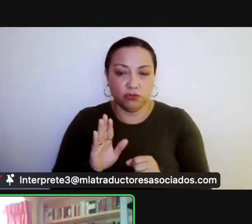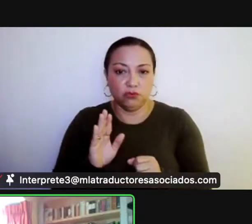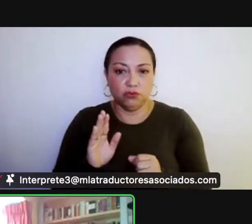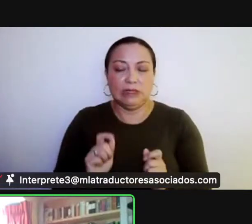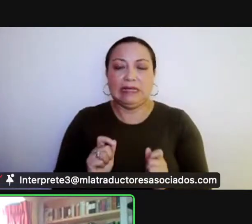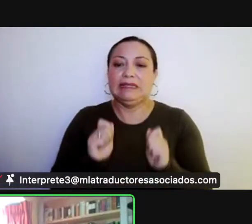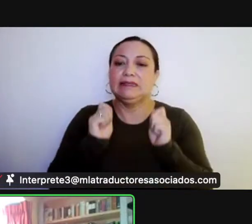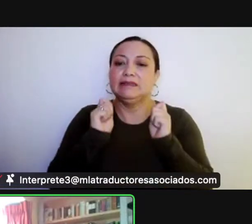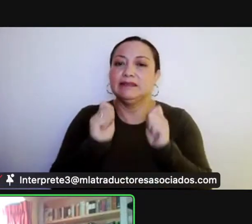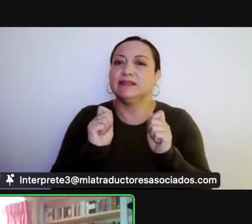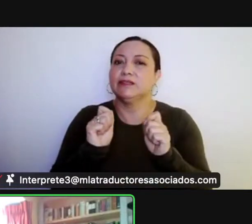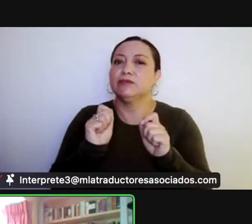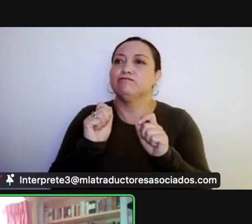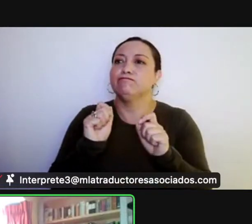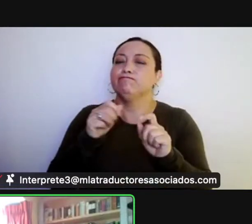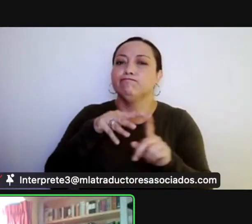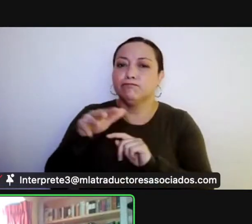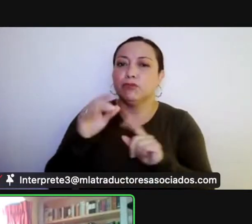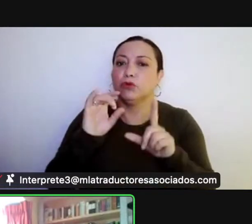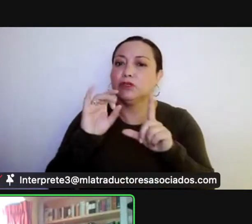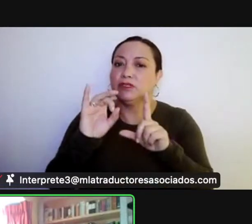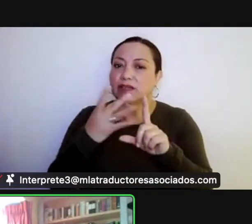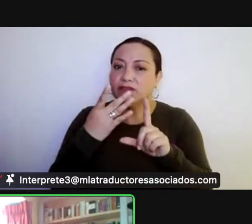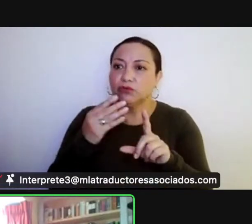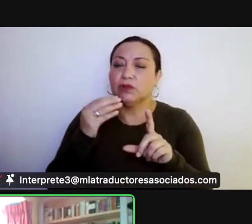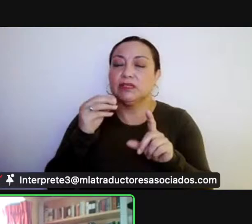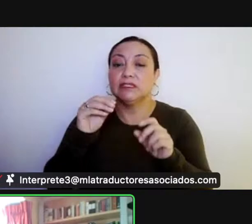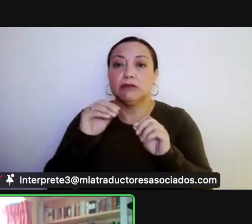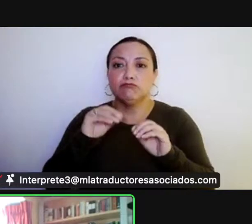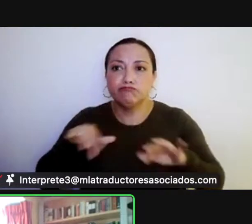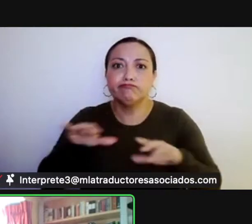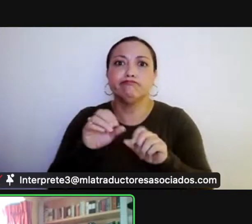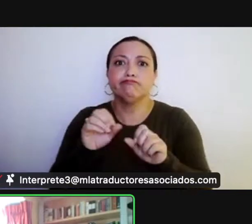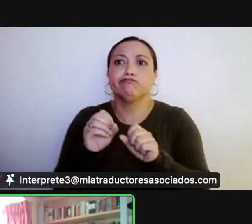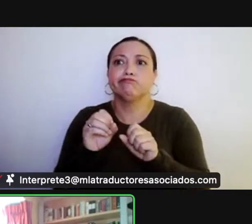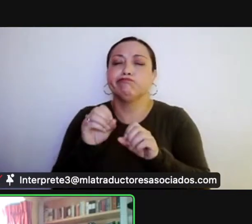places us in a new epidemiological era.